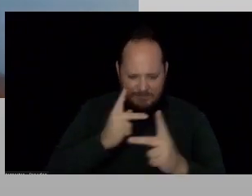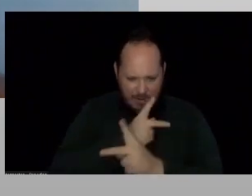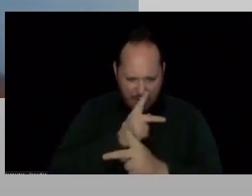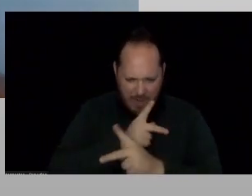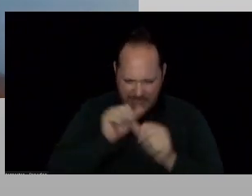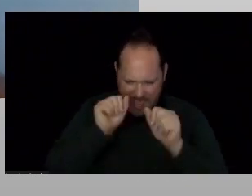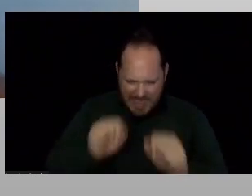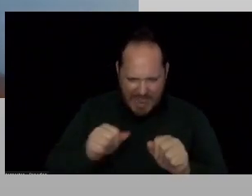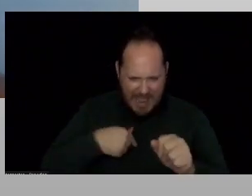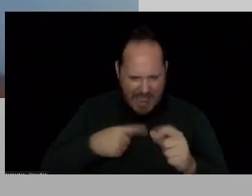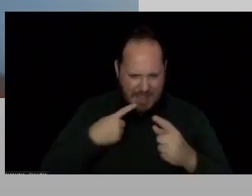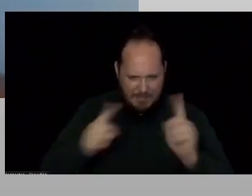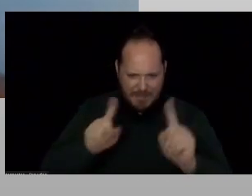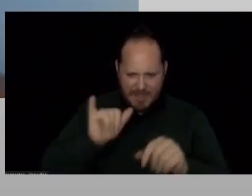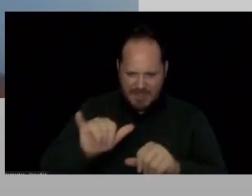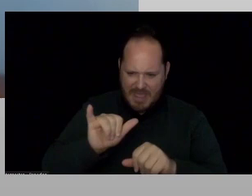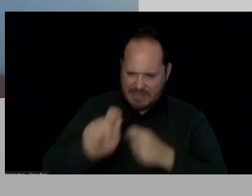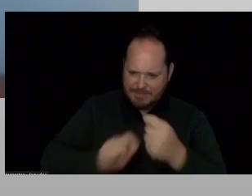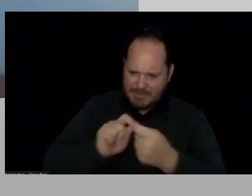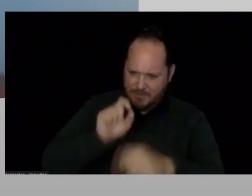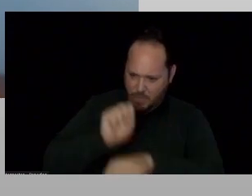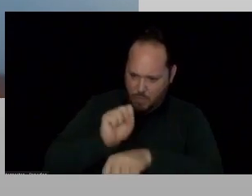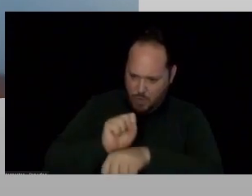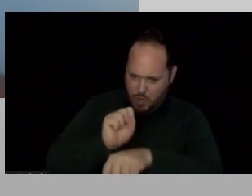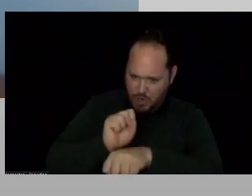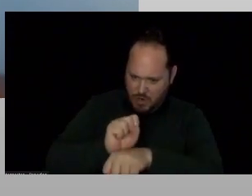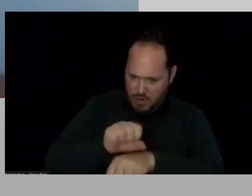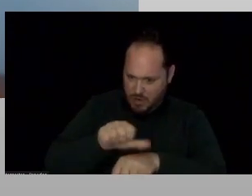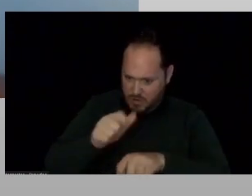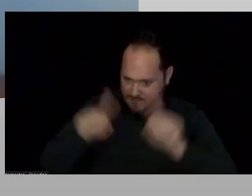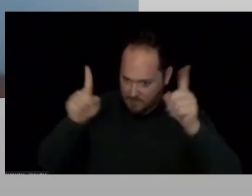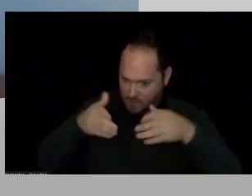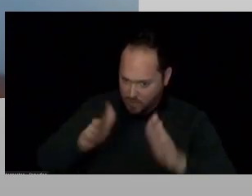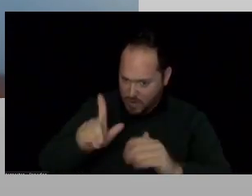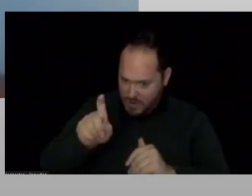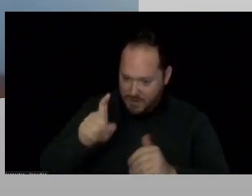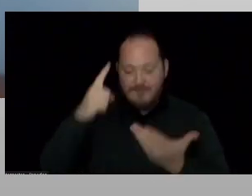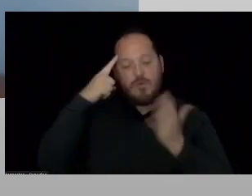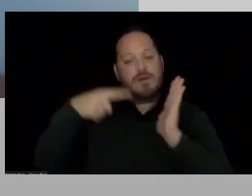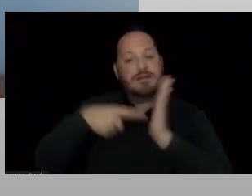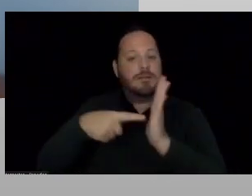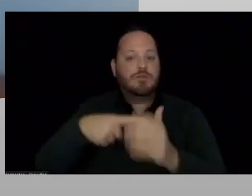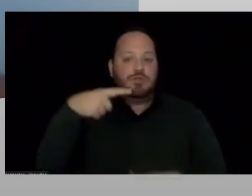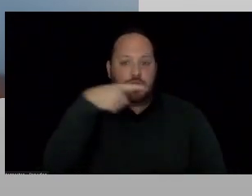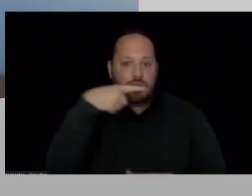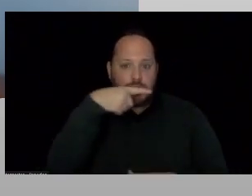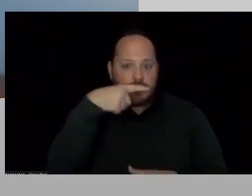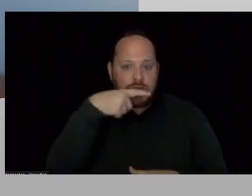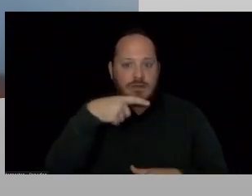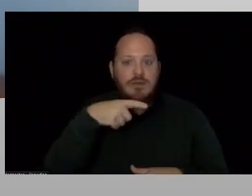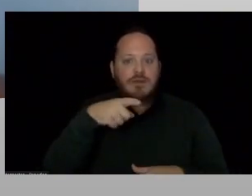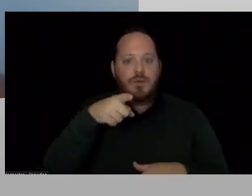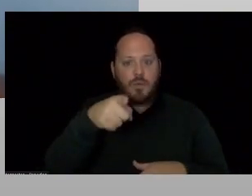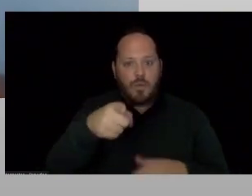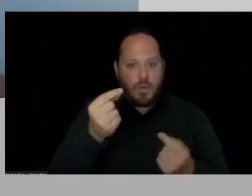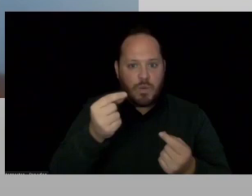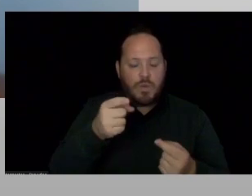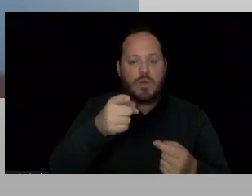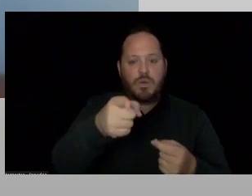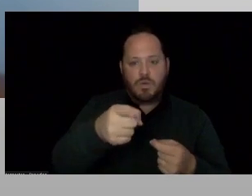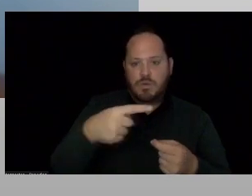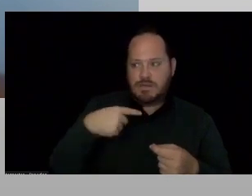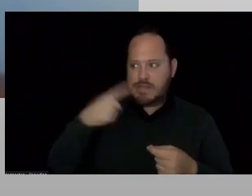For instance, if you're toothbrushing, maybe you can hand your client the toothbrush and put the toothpaste on it and walk them